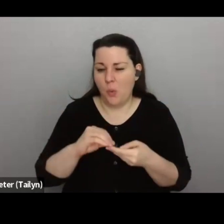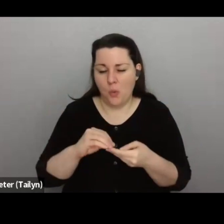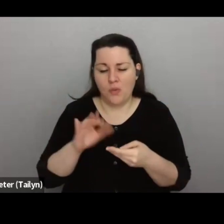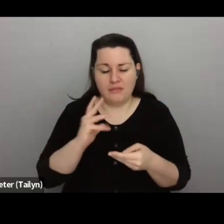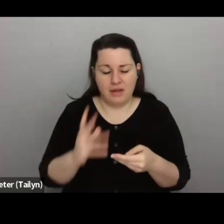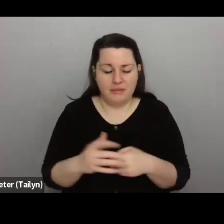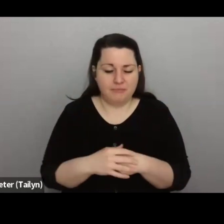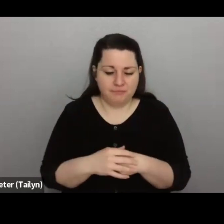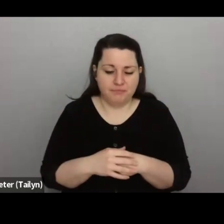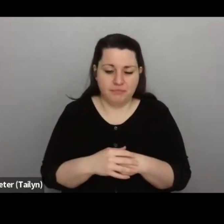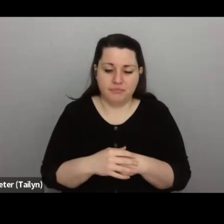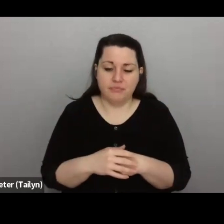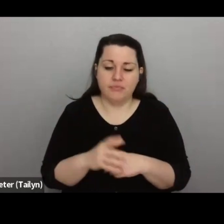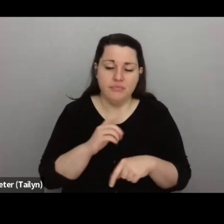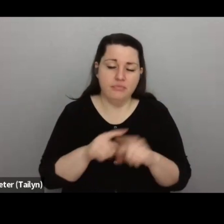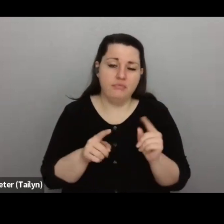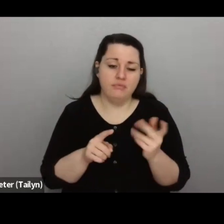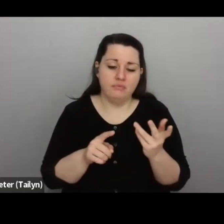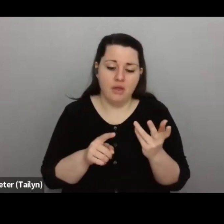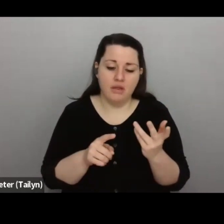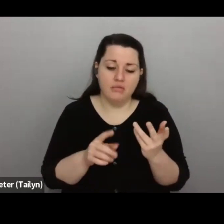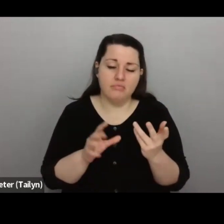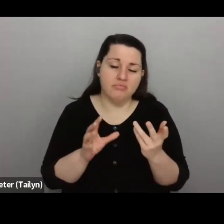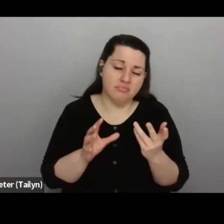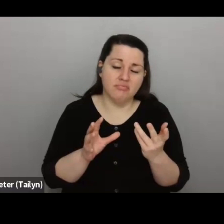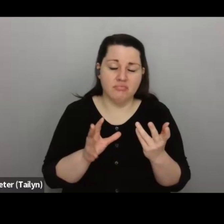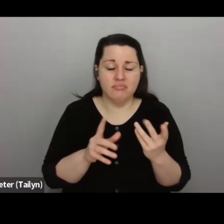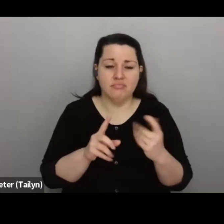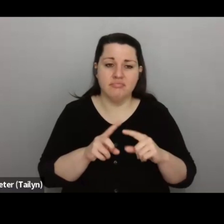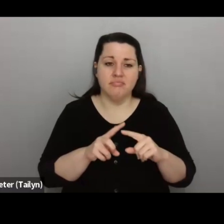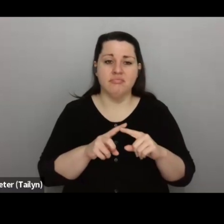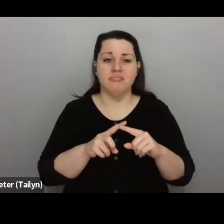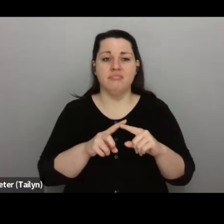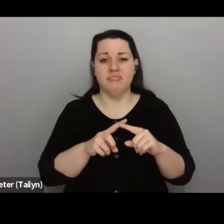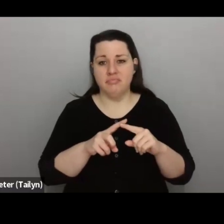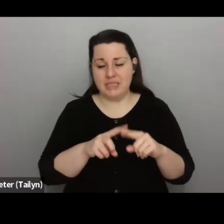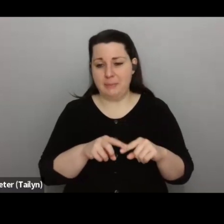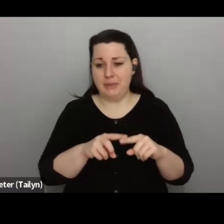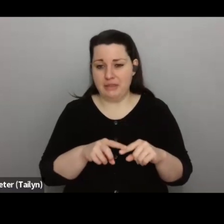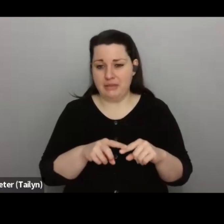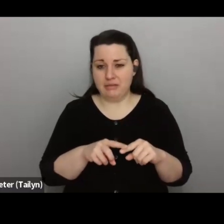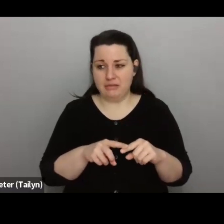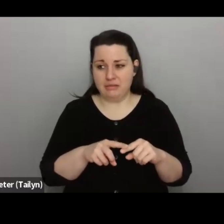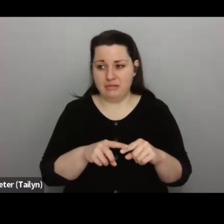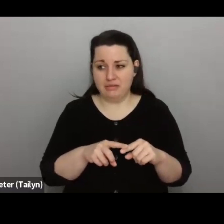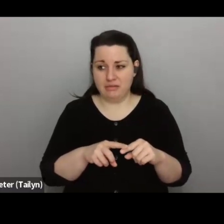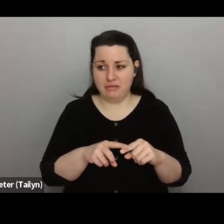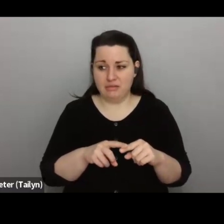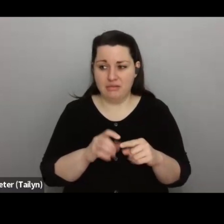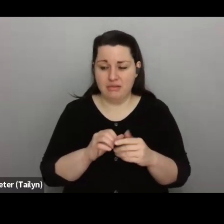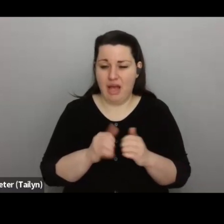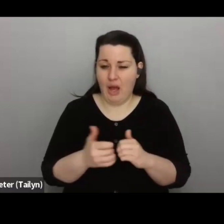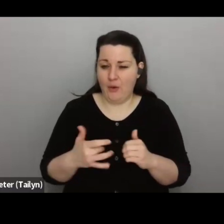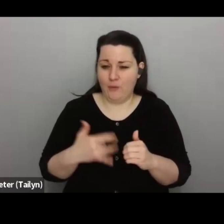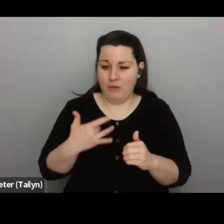fine. But it also depends on how you feel about your